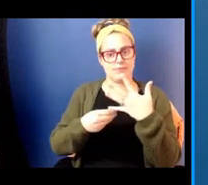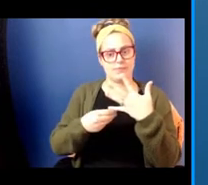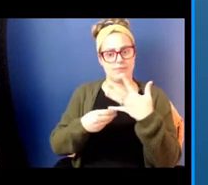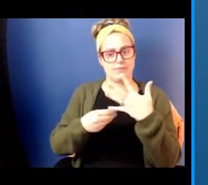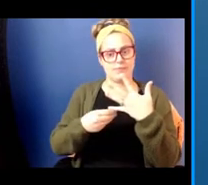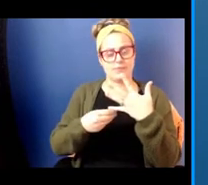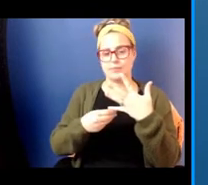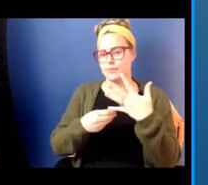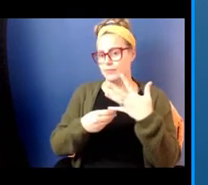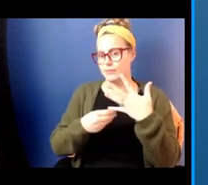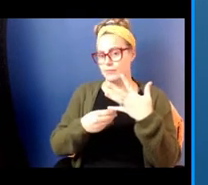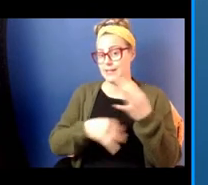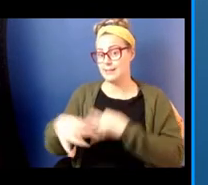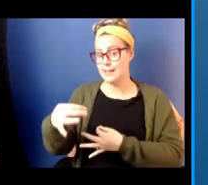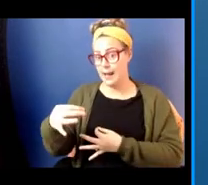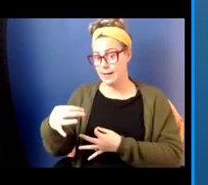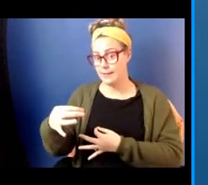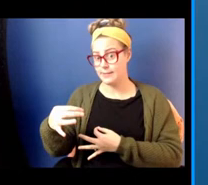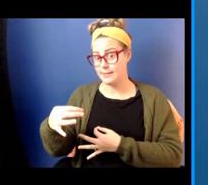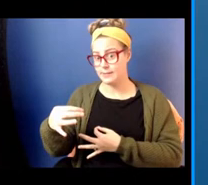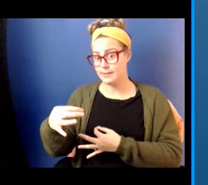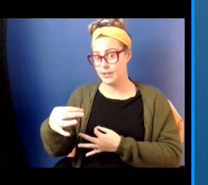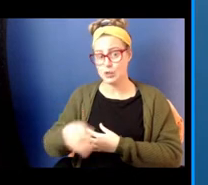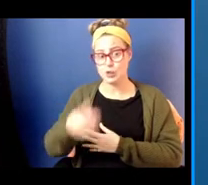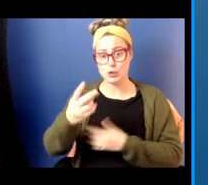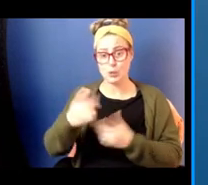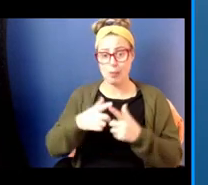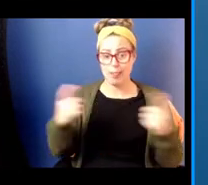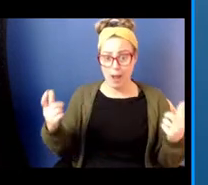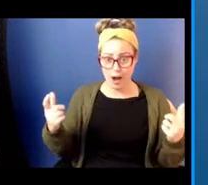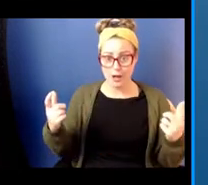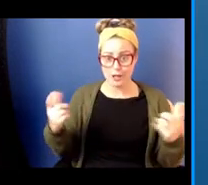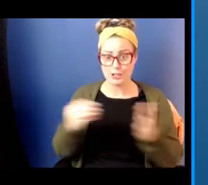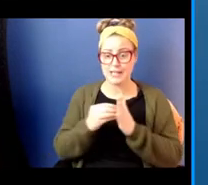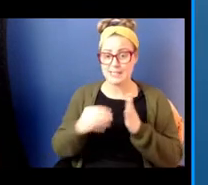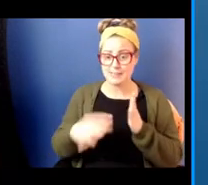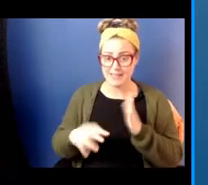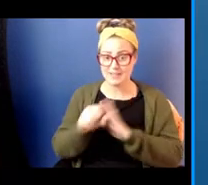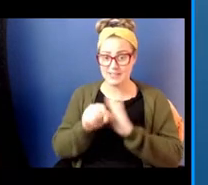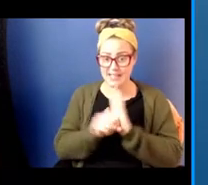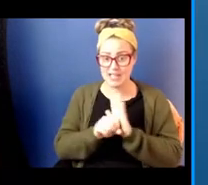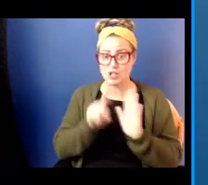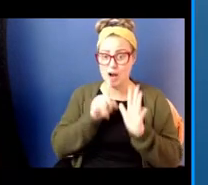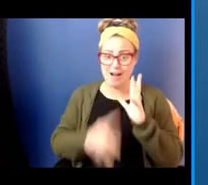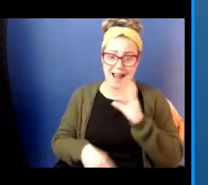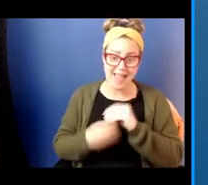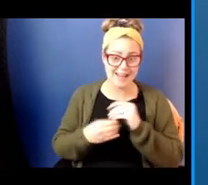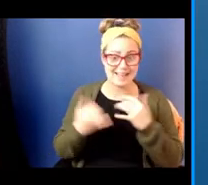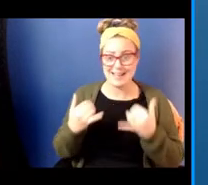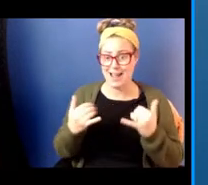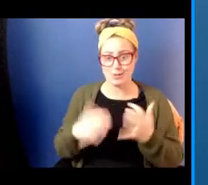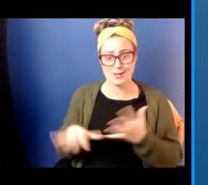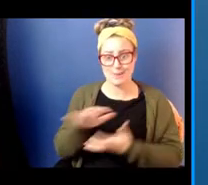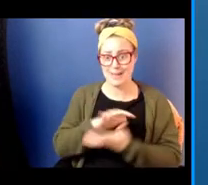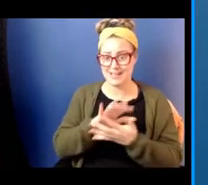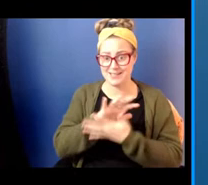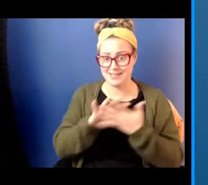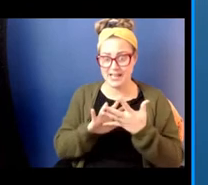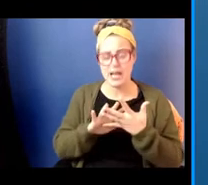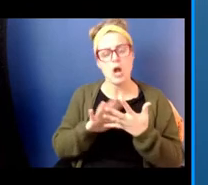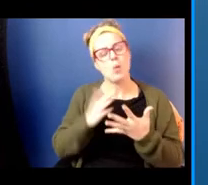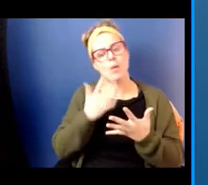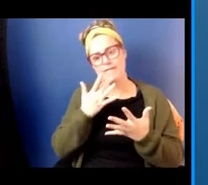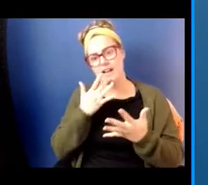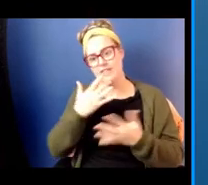two very large very expensive states are being added to the mix this will surely favor Front Runners and billionaire vanity